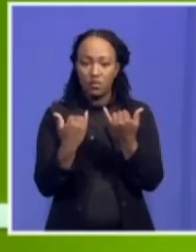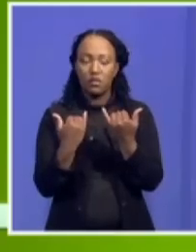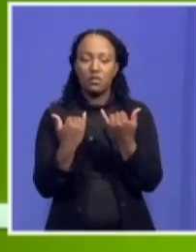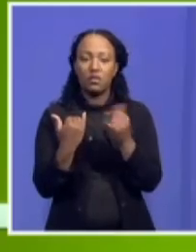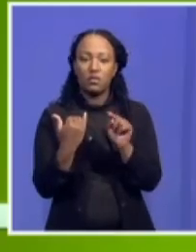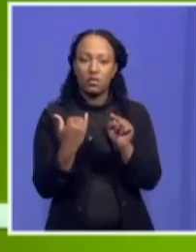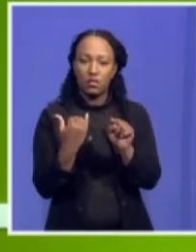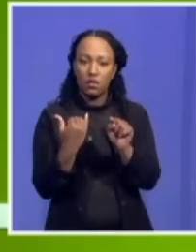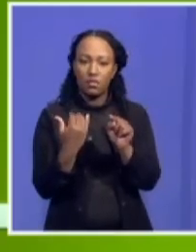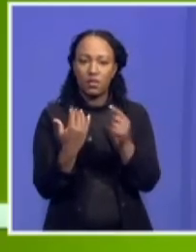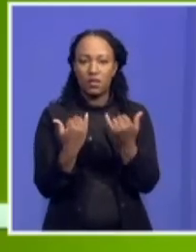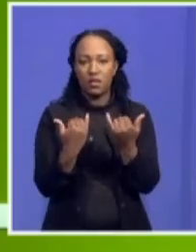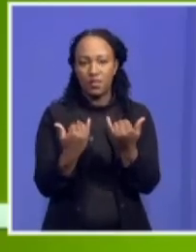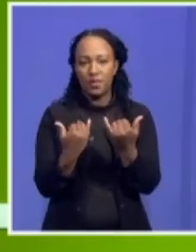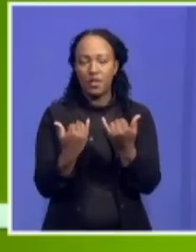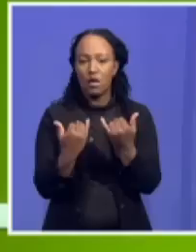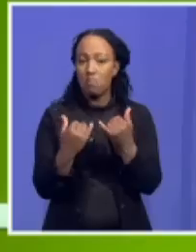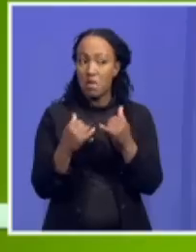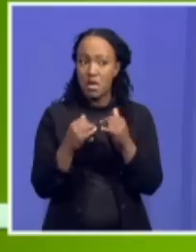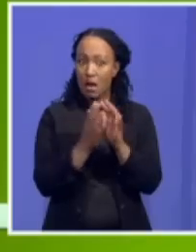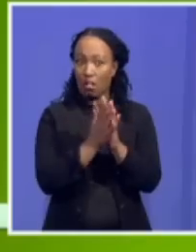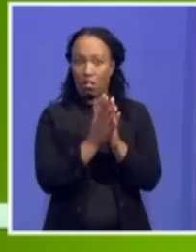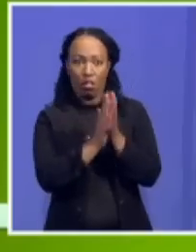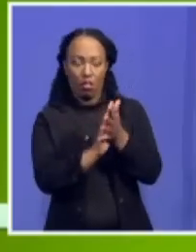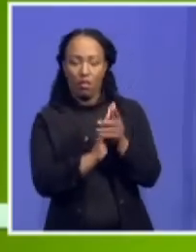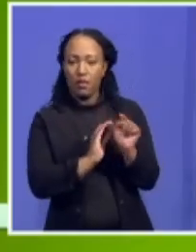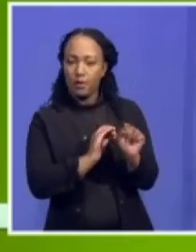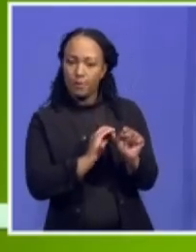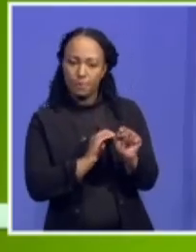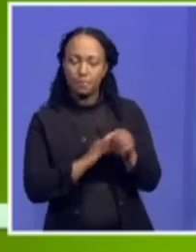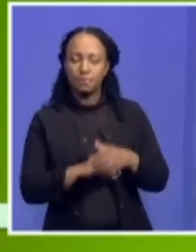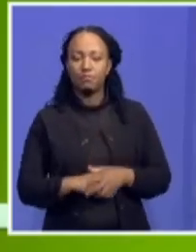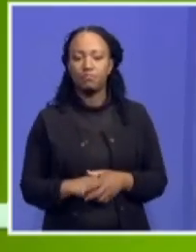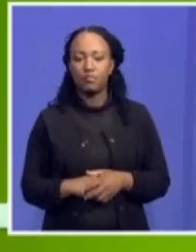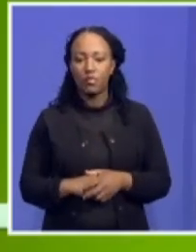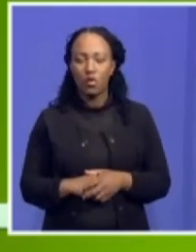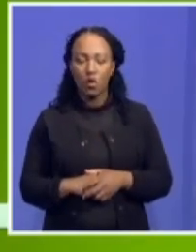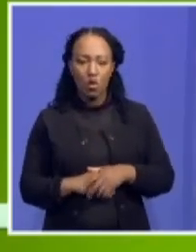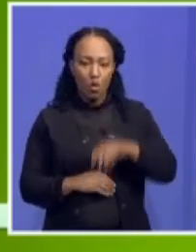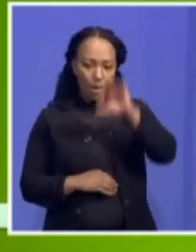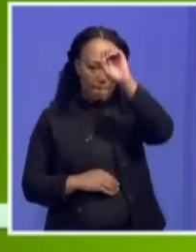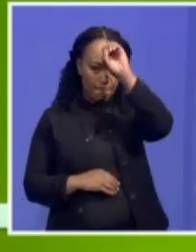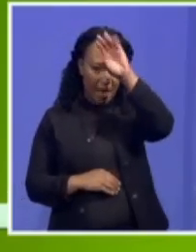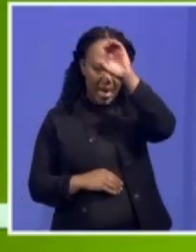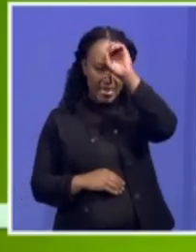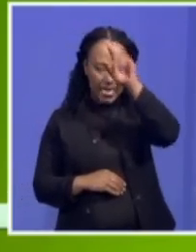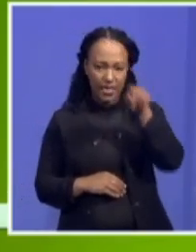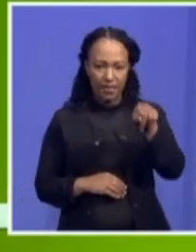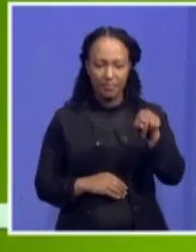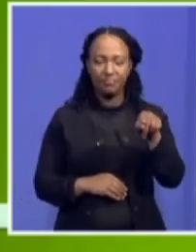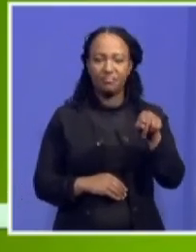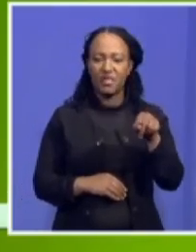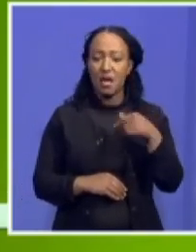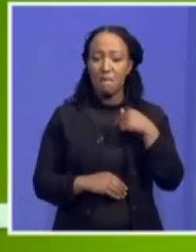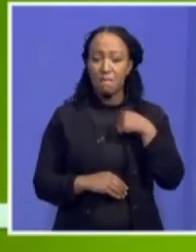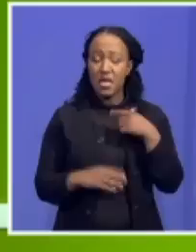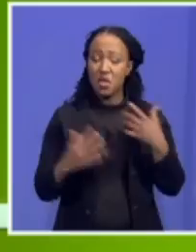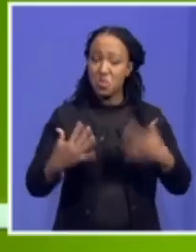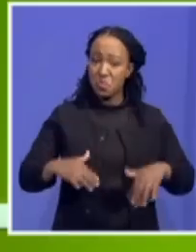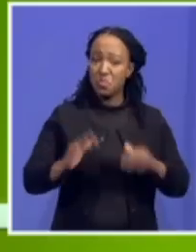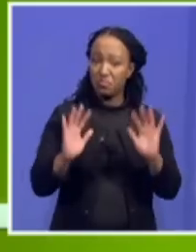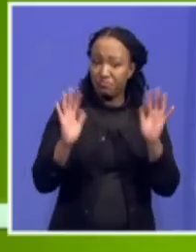no compromise. I wish to commend the mining sector for the financial and logistical